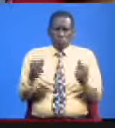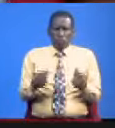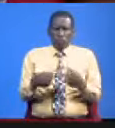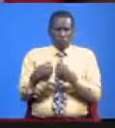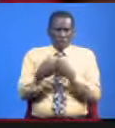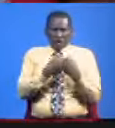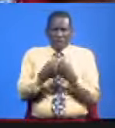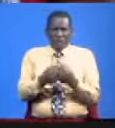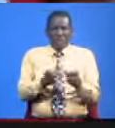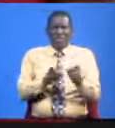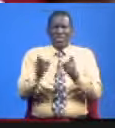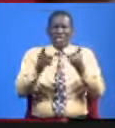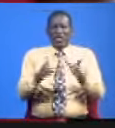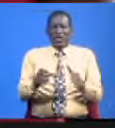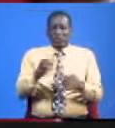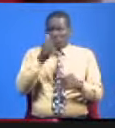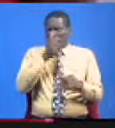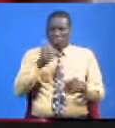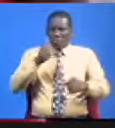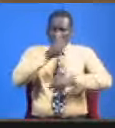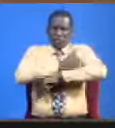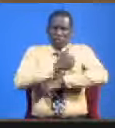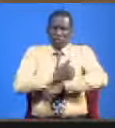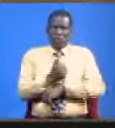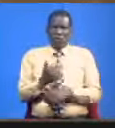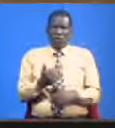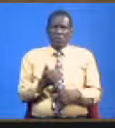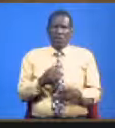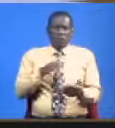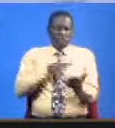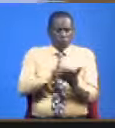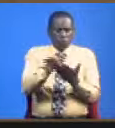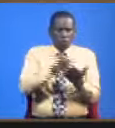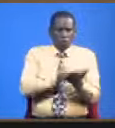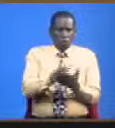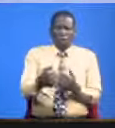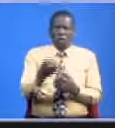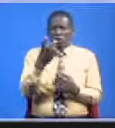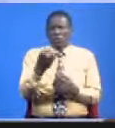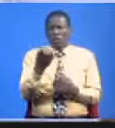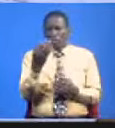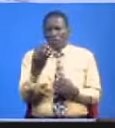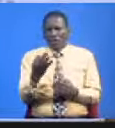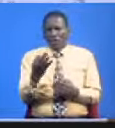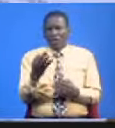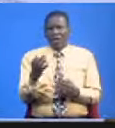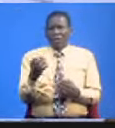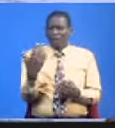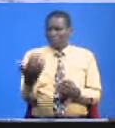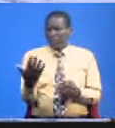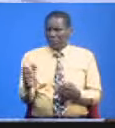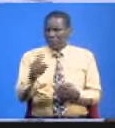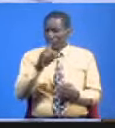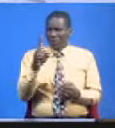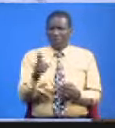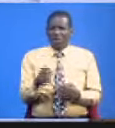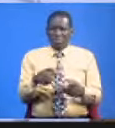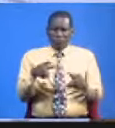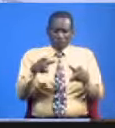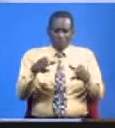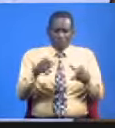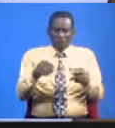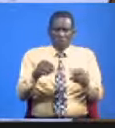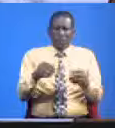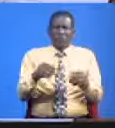the directors of the private school are said to have photocopied the 2023 assessment papers, edited the letterheads